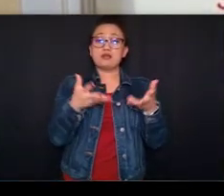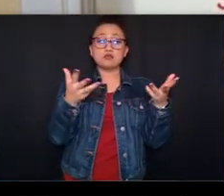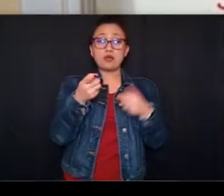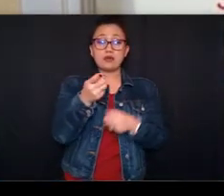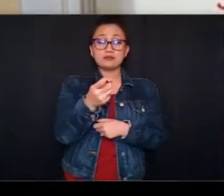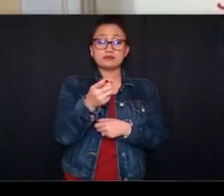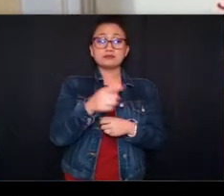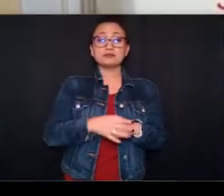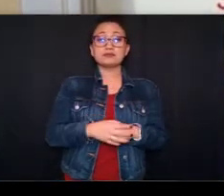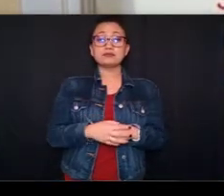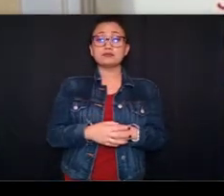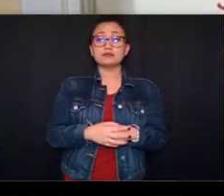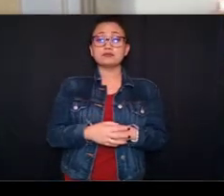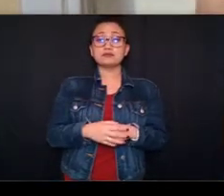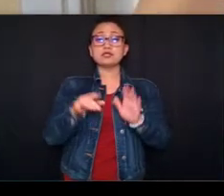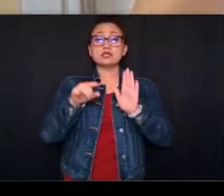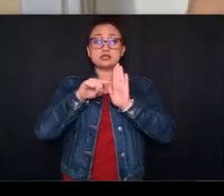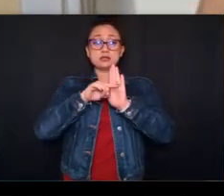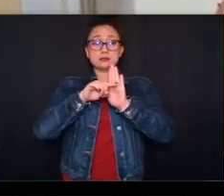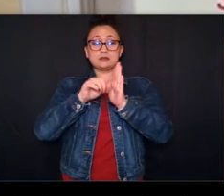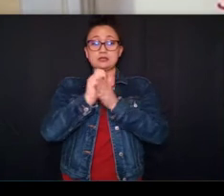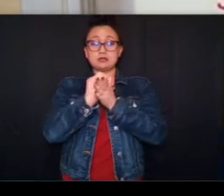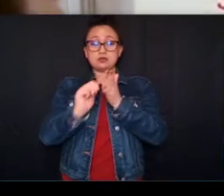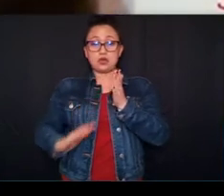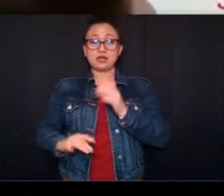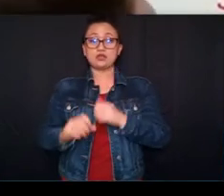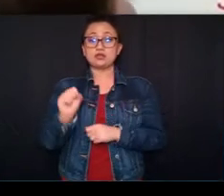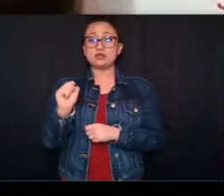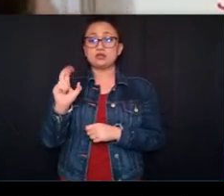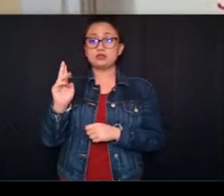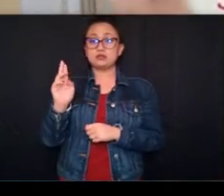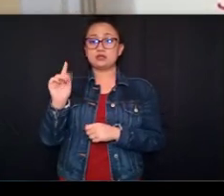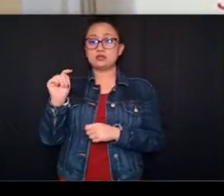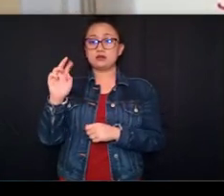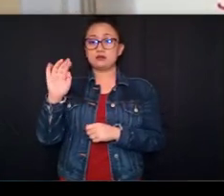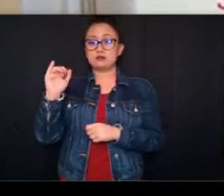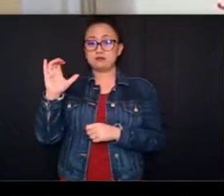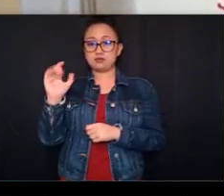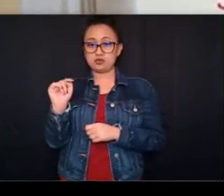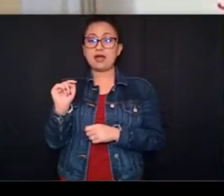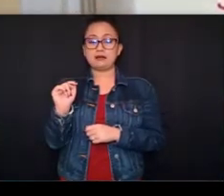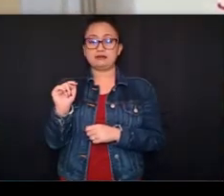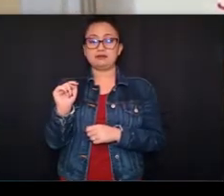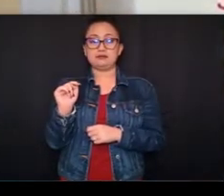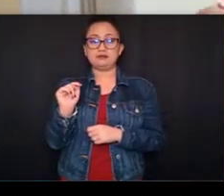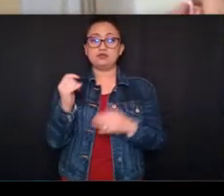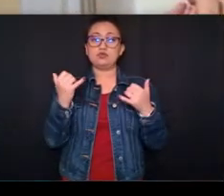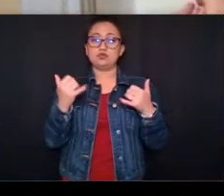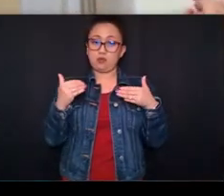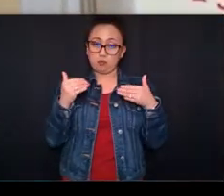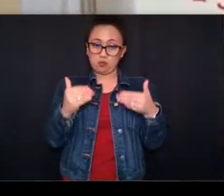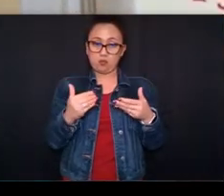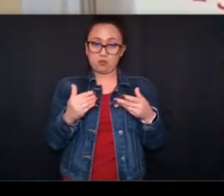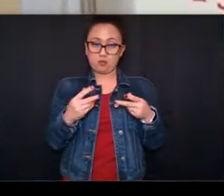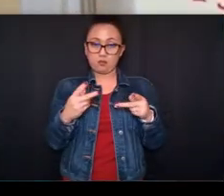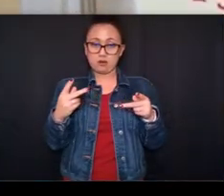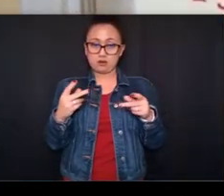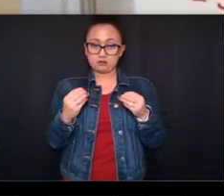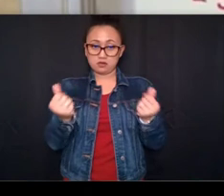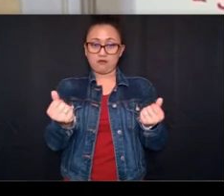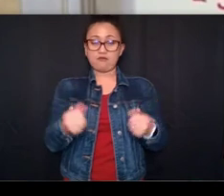The only thing left is a subtraction. We've done everything else. Adding and subtracting comes last, so we go ahead and do this. So the answer